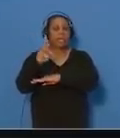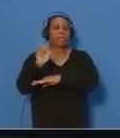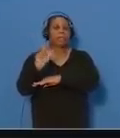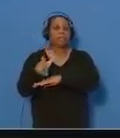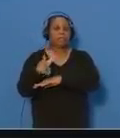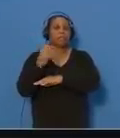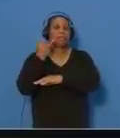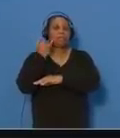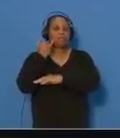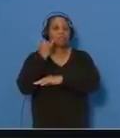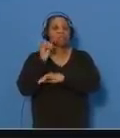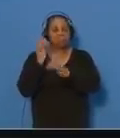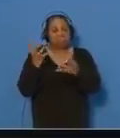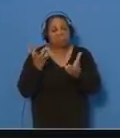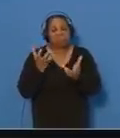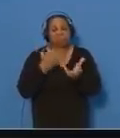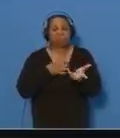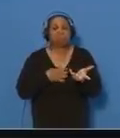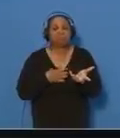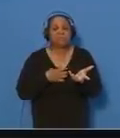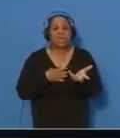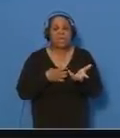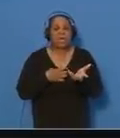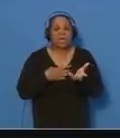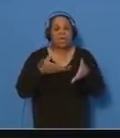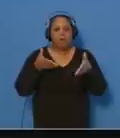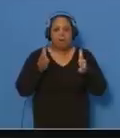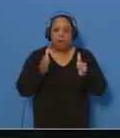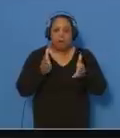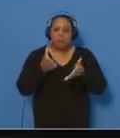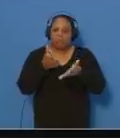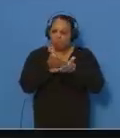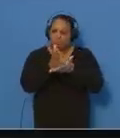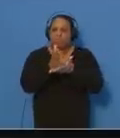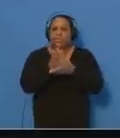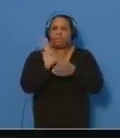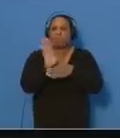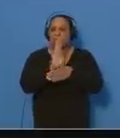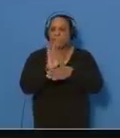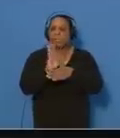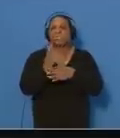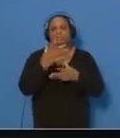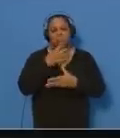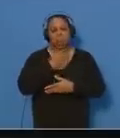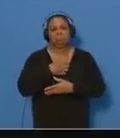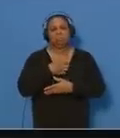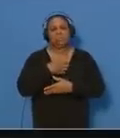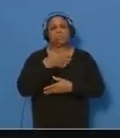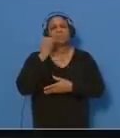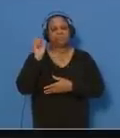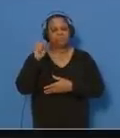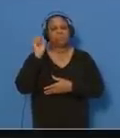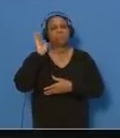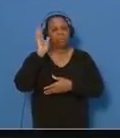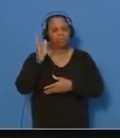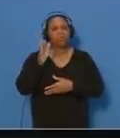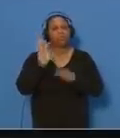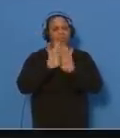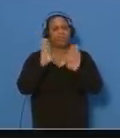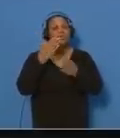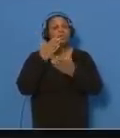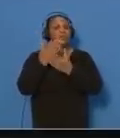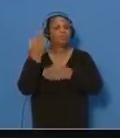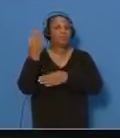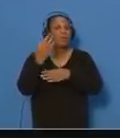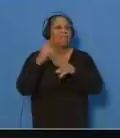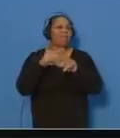if they wish to do so. Permitted businesses that wish to be open will be open on Good Friday. However, the